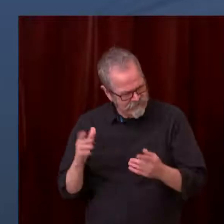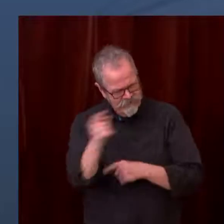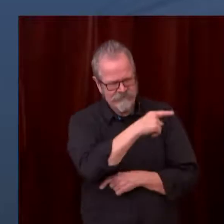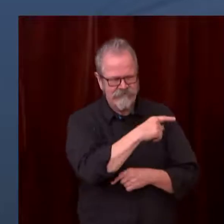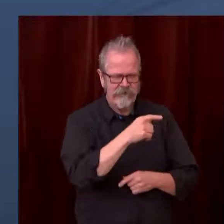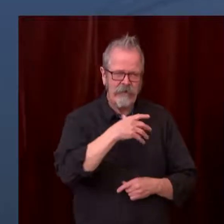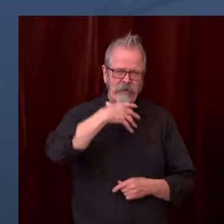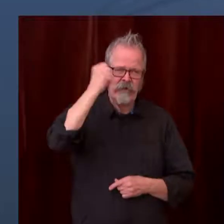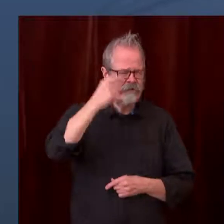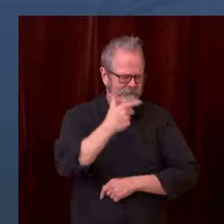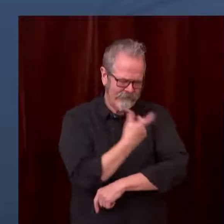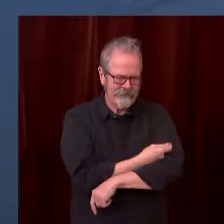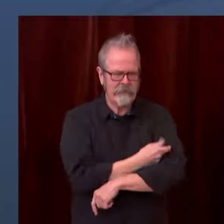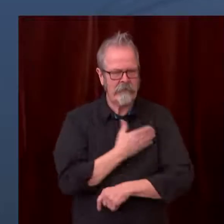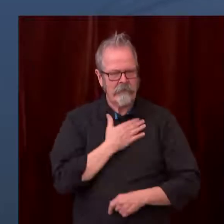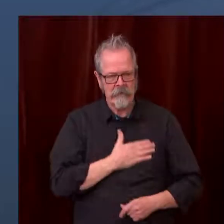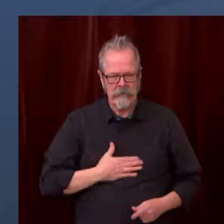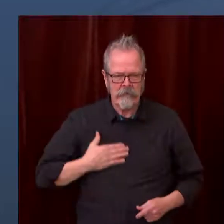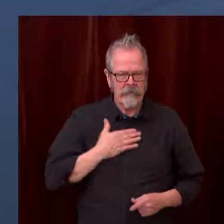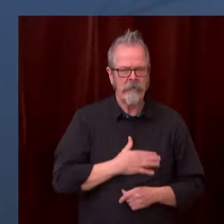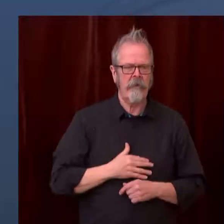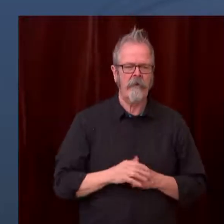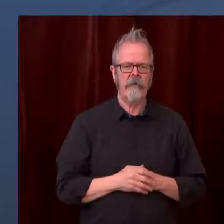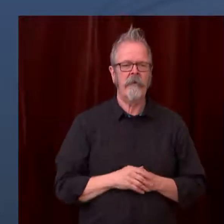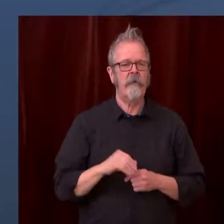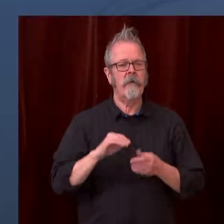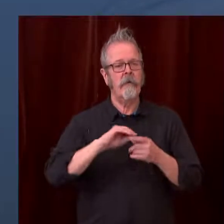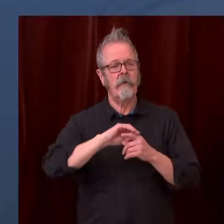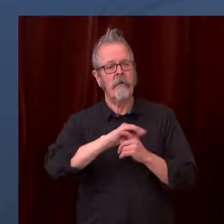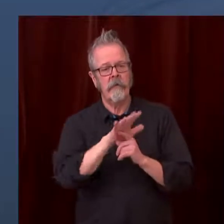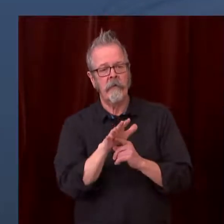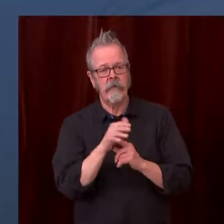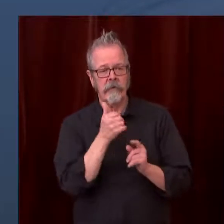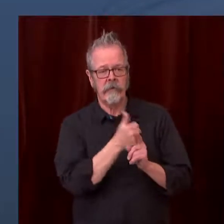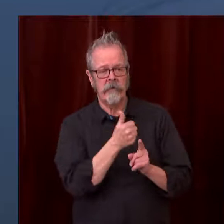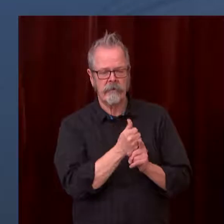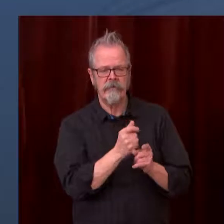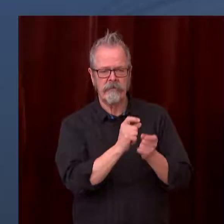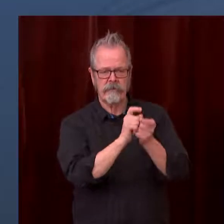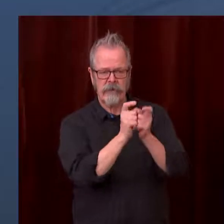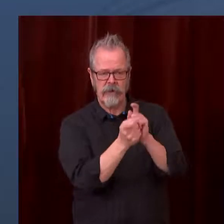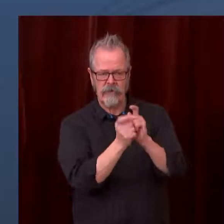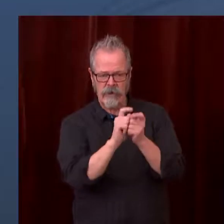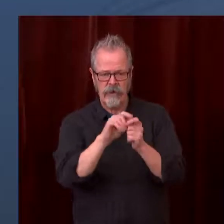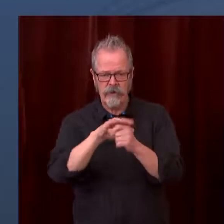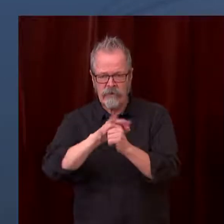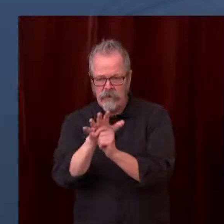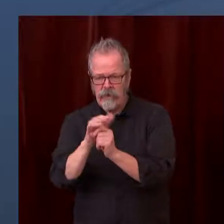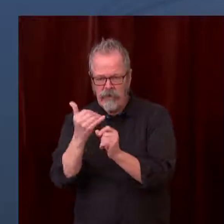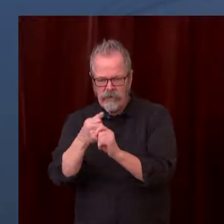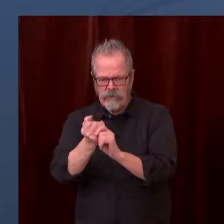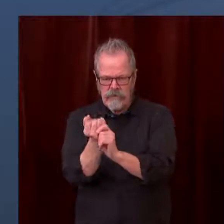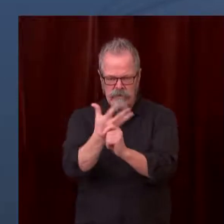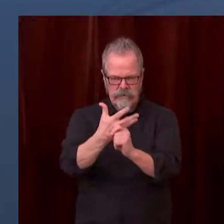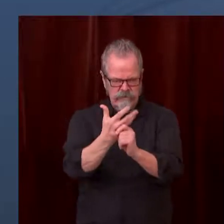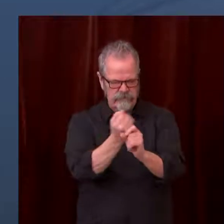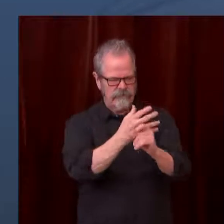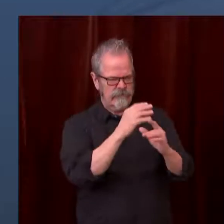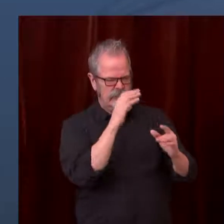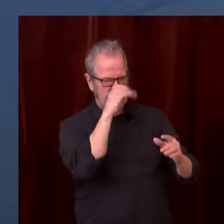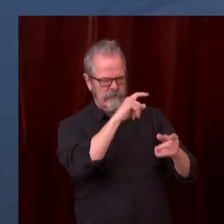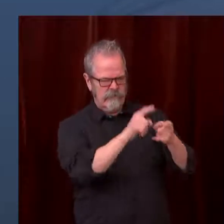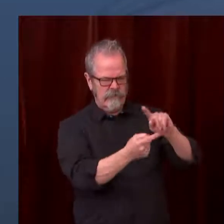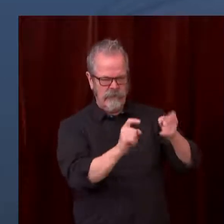state. We want to do everything we can with these variants for virus, that we need to continue